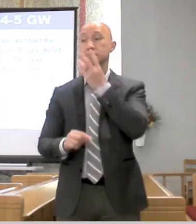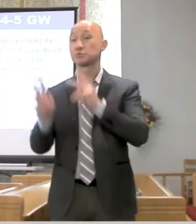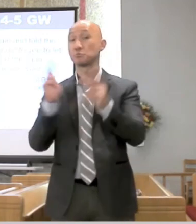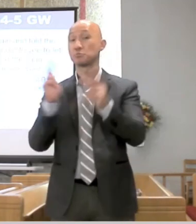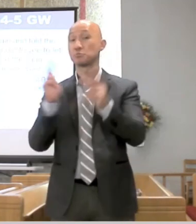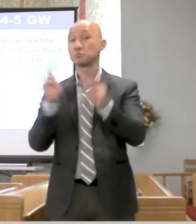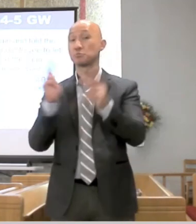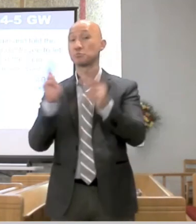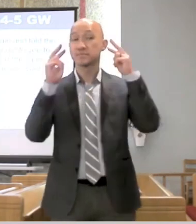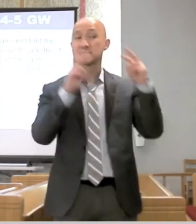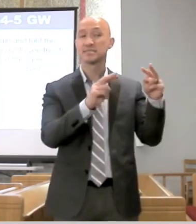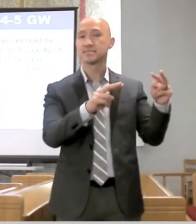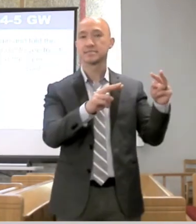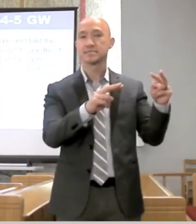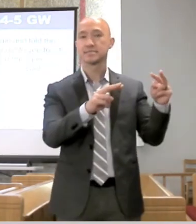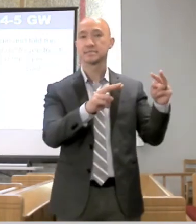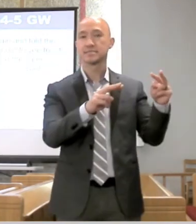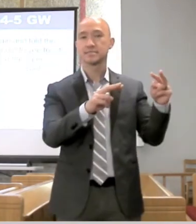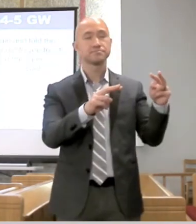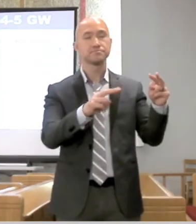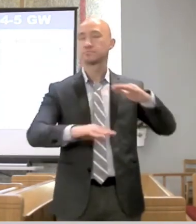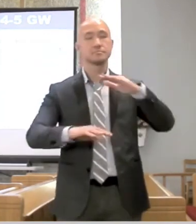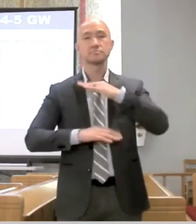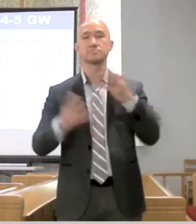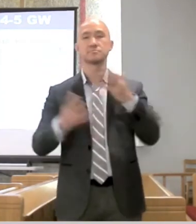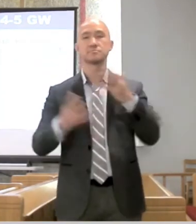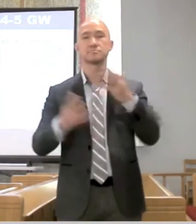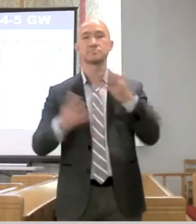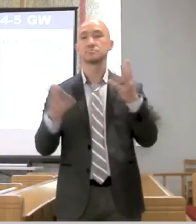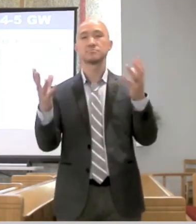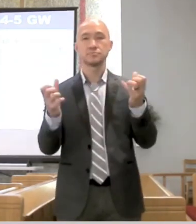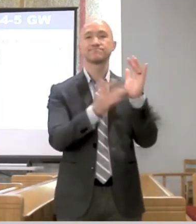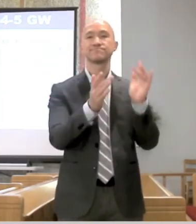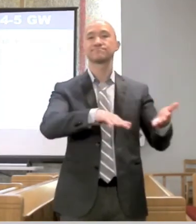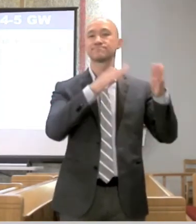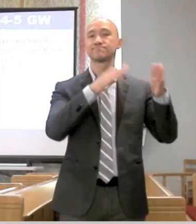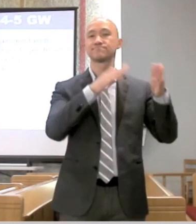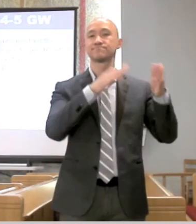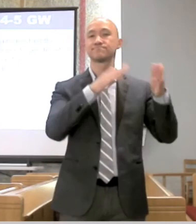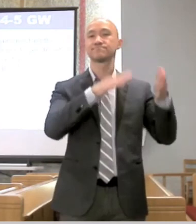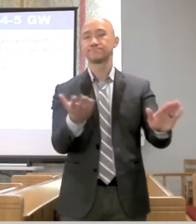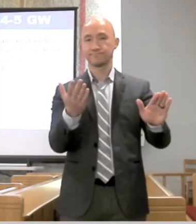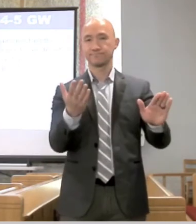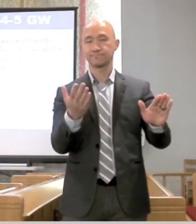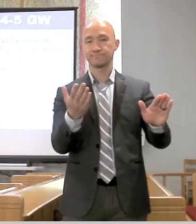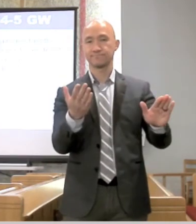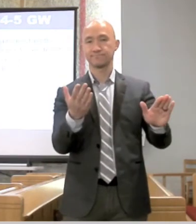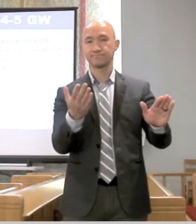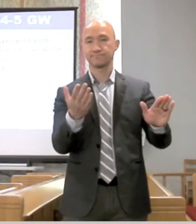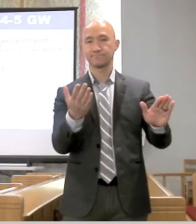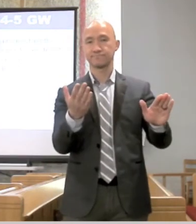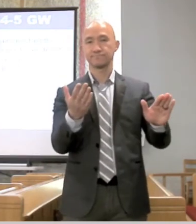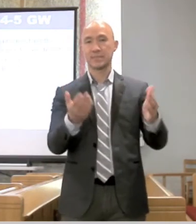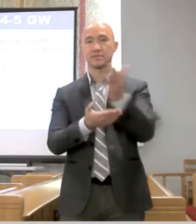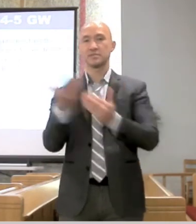saw Jesus as a traitor to their faith, as an impostor, as a